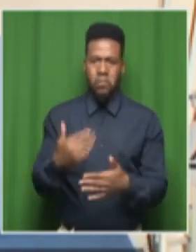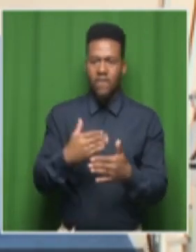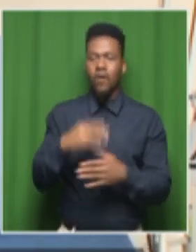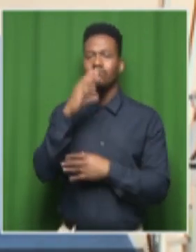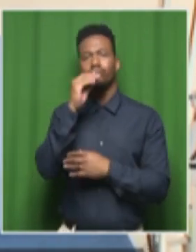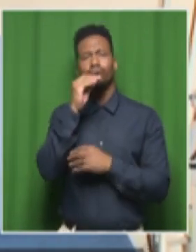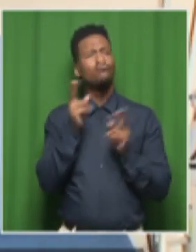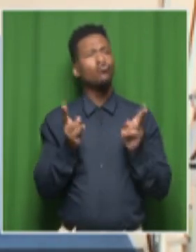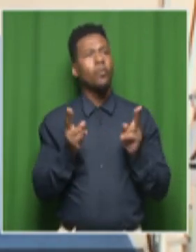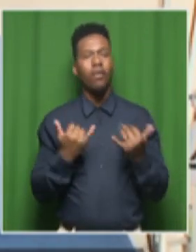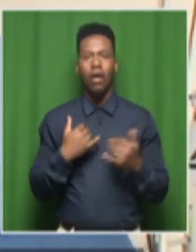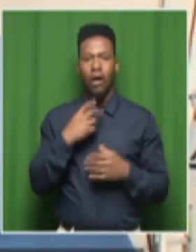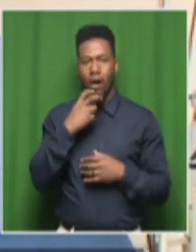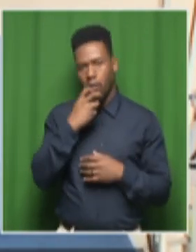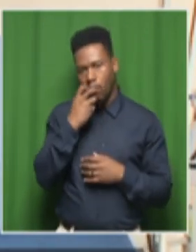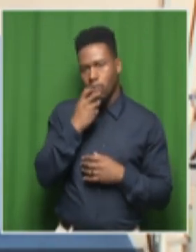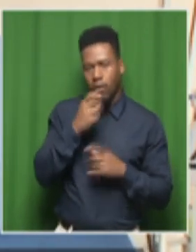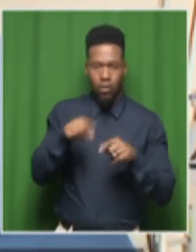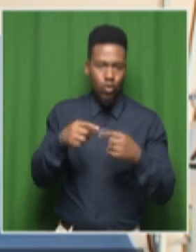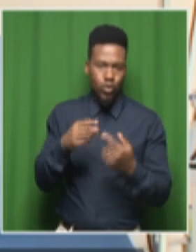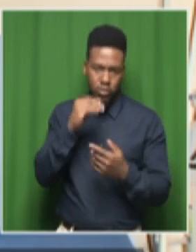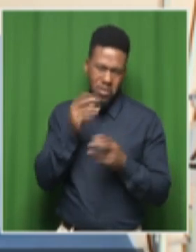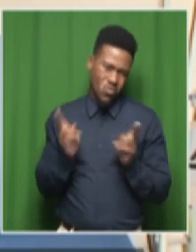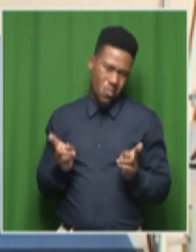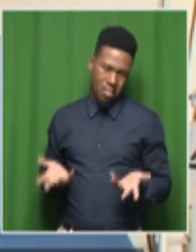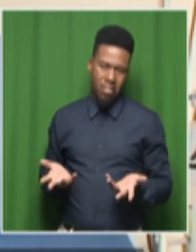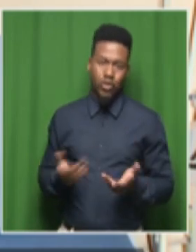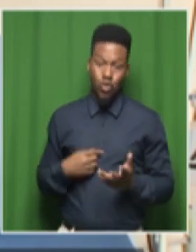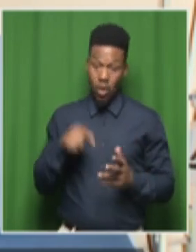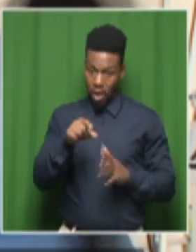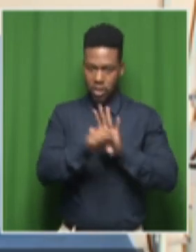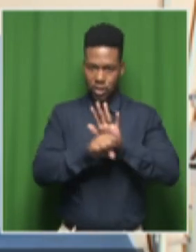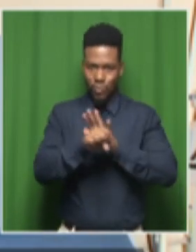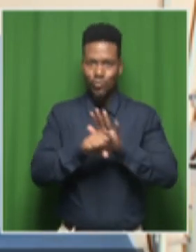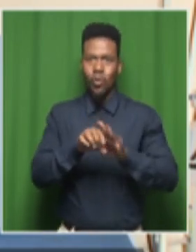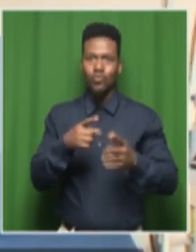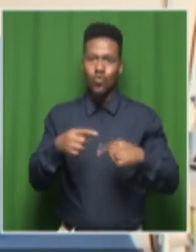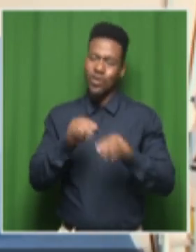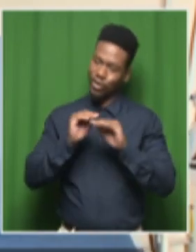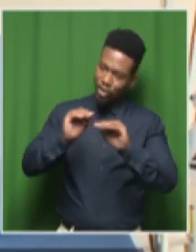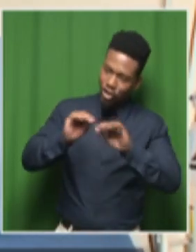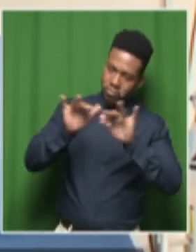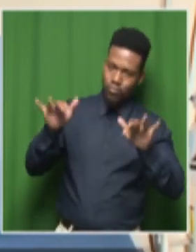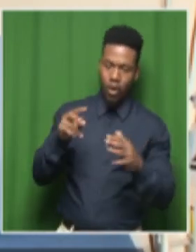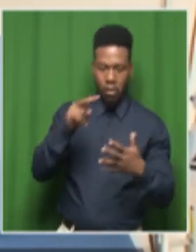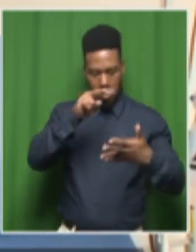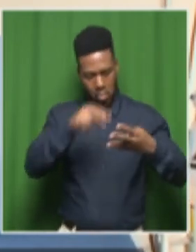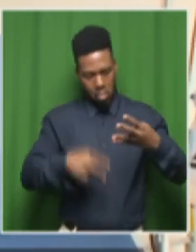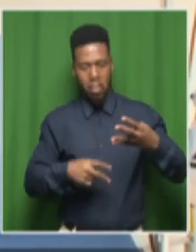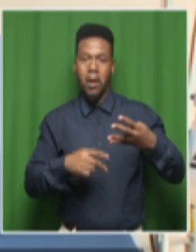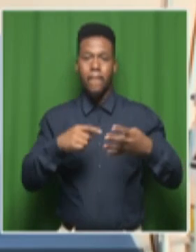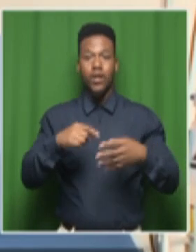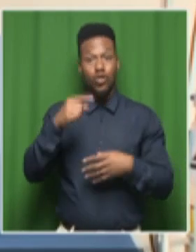are the early warning signs of childhood cancer that we drew up here in our unit. All right, and then just in terms of the treatment options